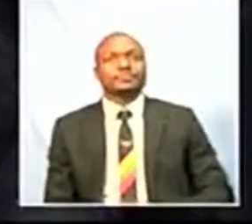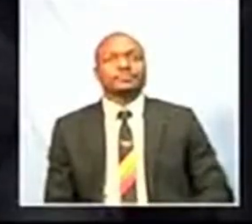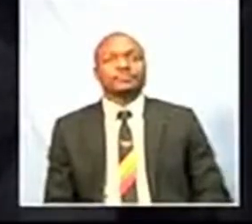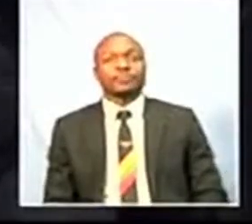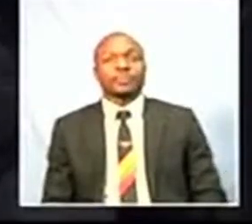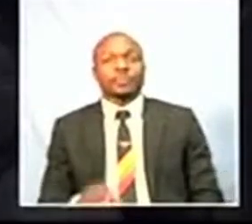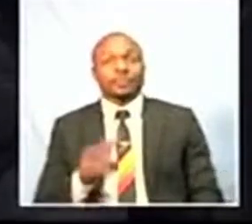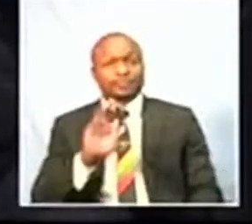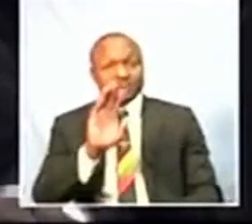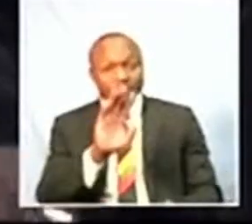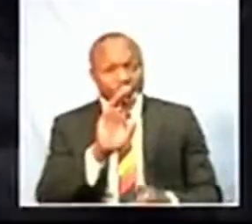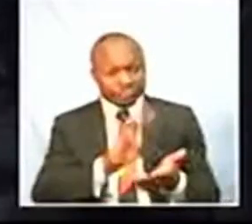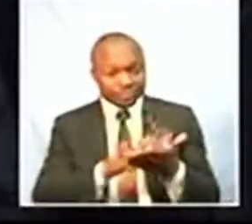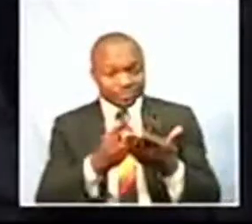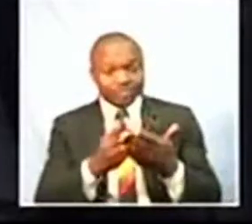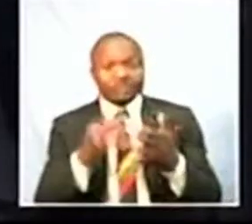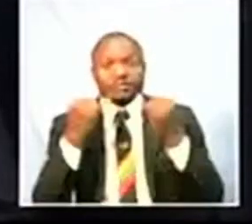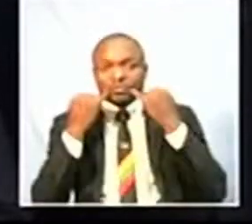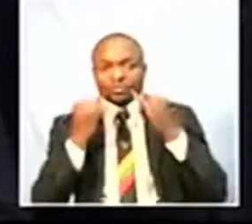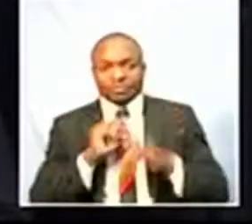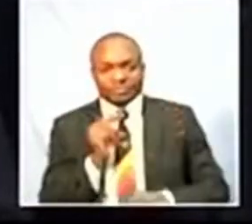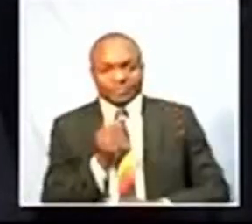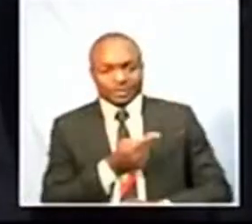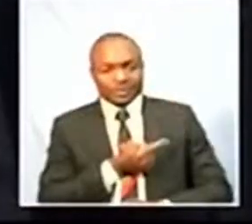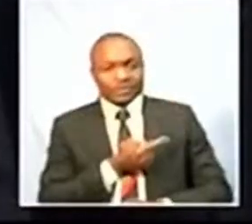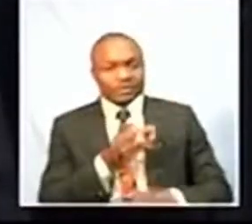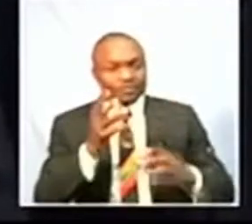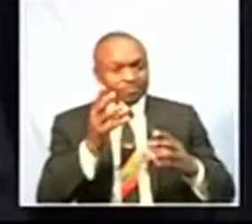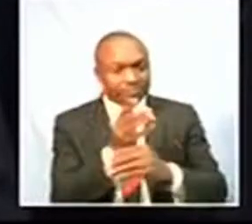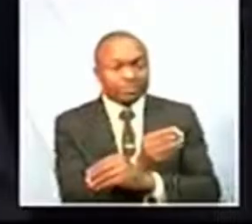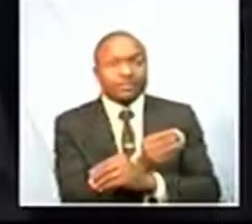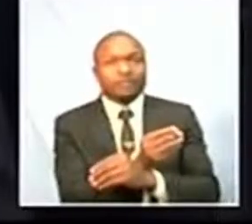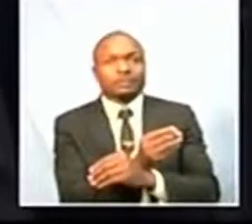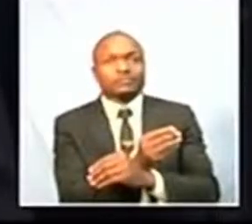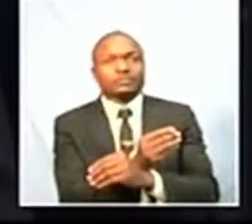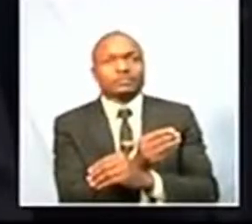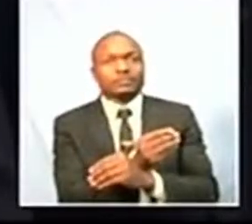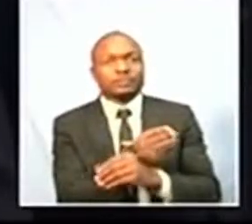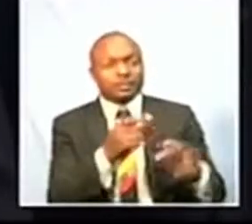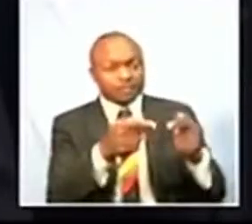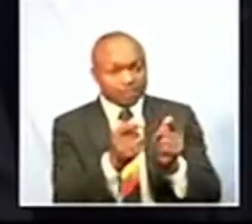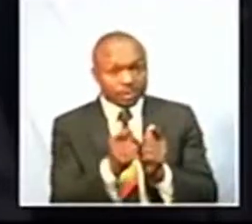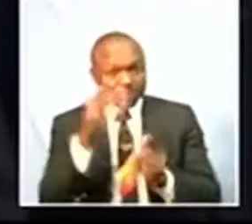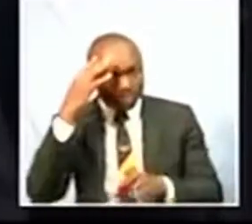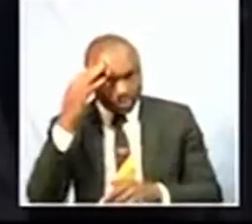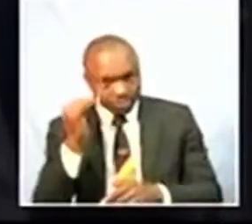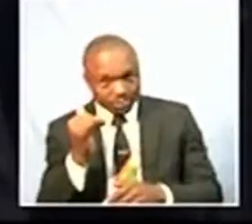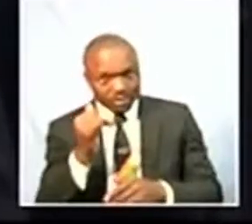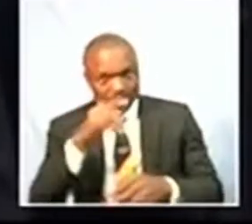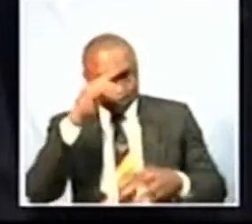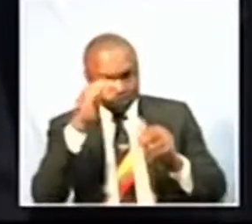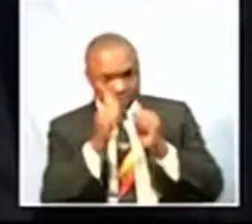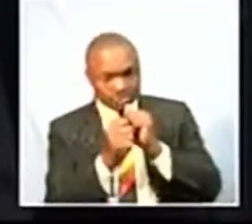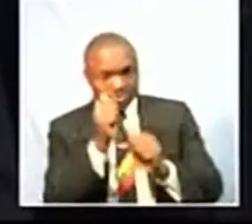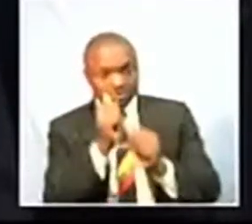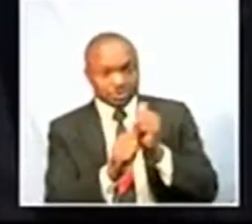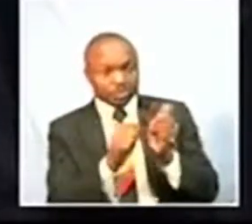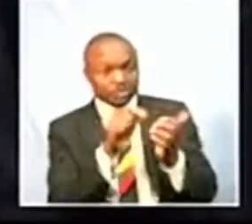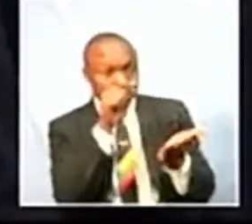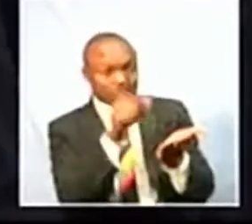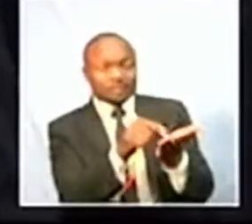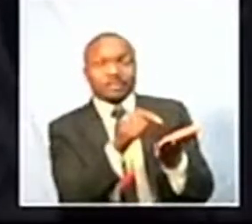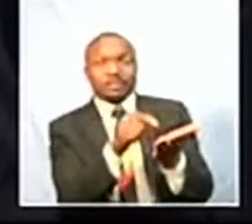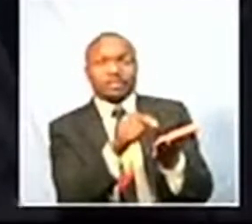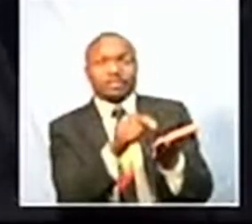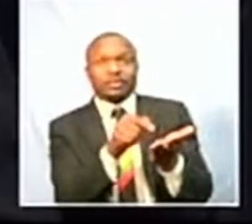your witness, Chair, they are telling us they omitted the zone because of the directive. Because this directive